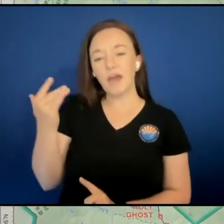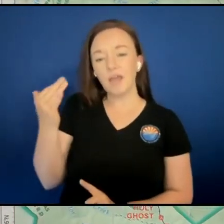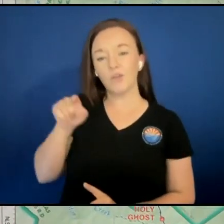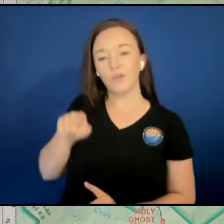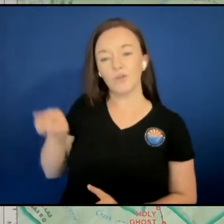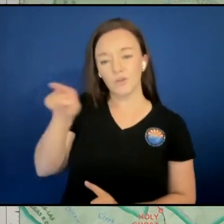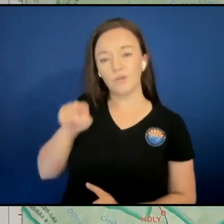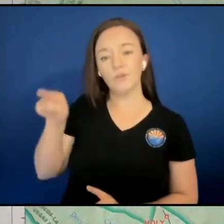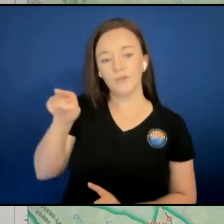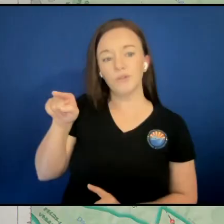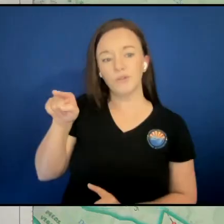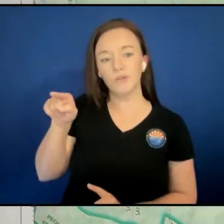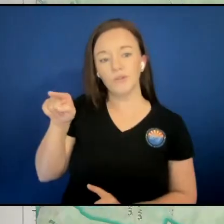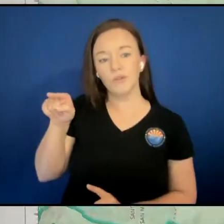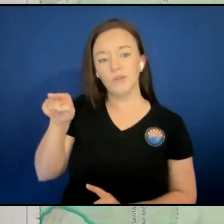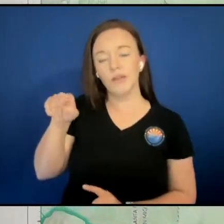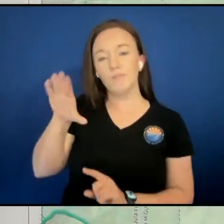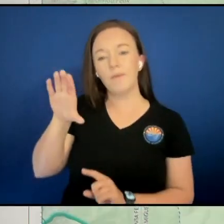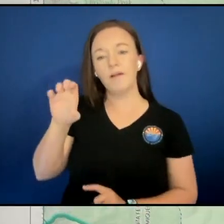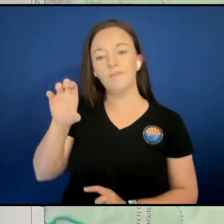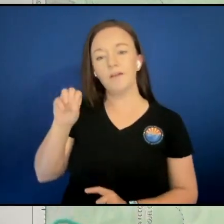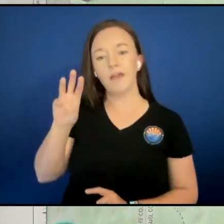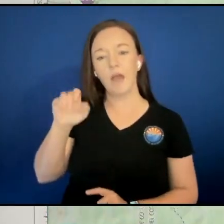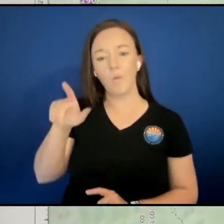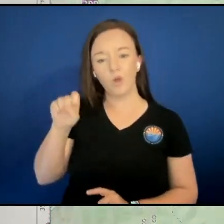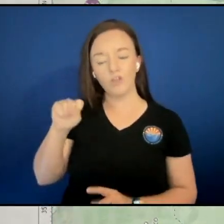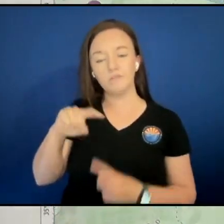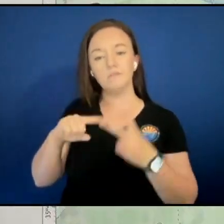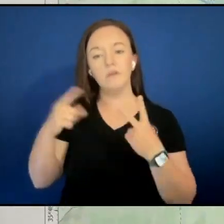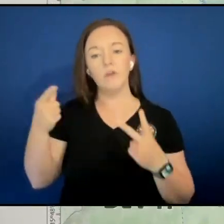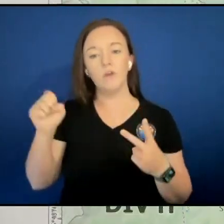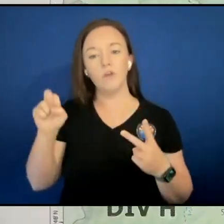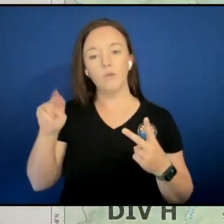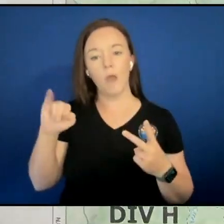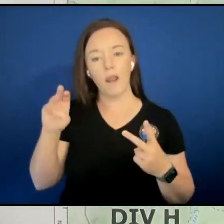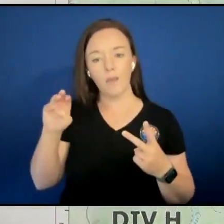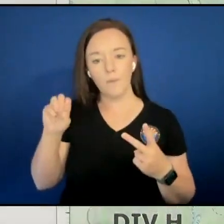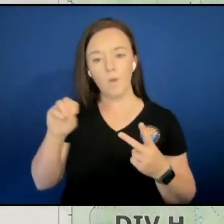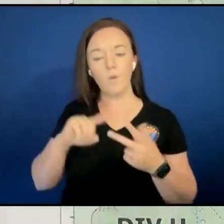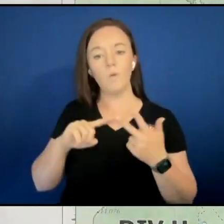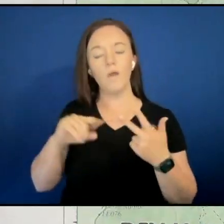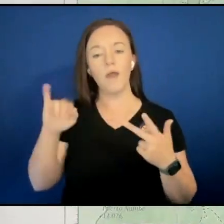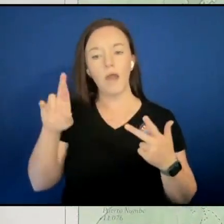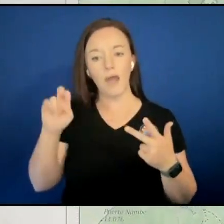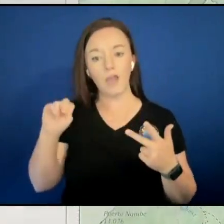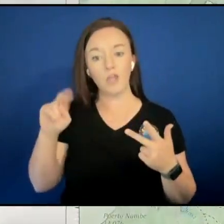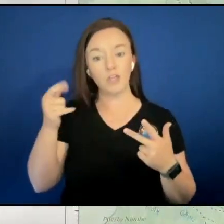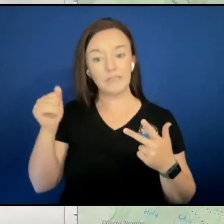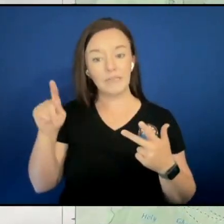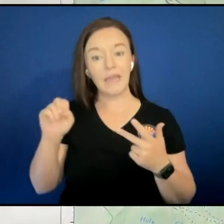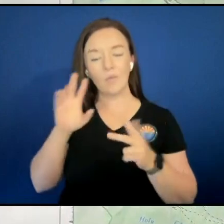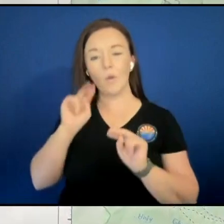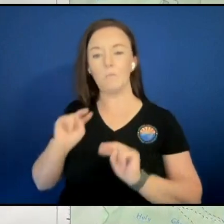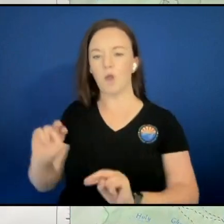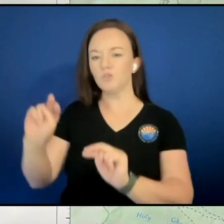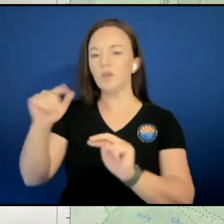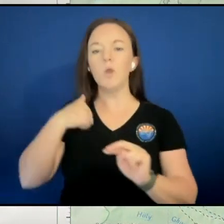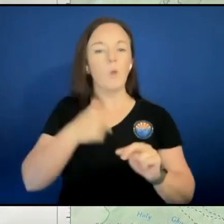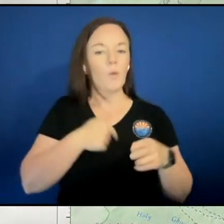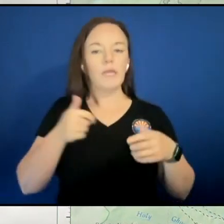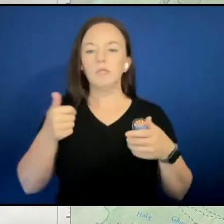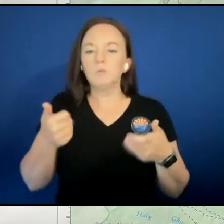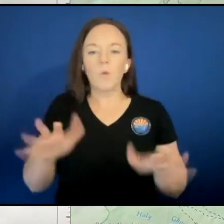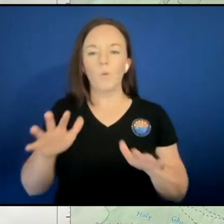here above Cowles and Geronimo Iron Gate. We do not plan to fire this if we don't need to. We did see a little bit